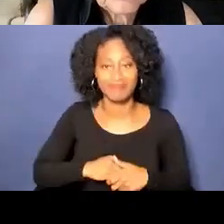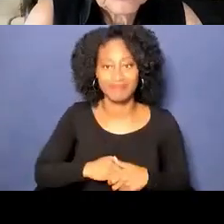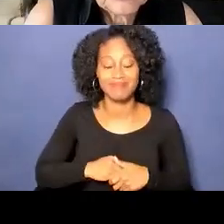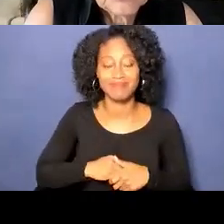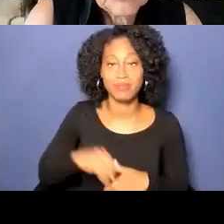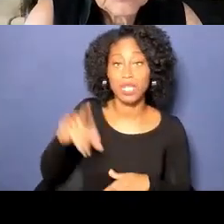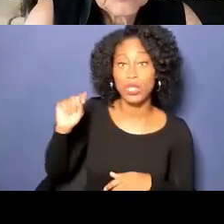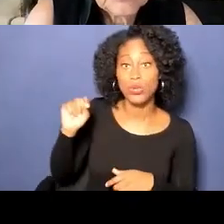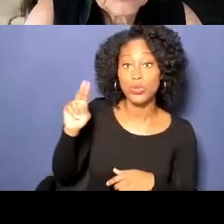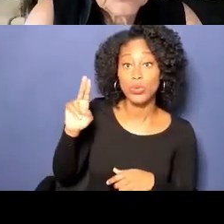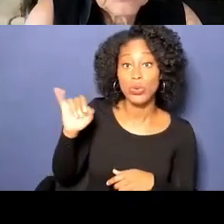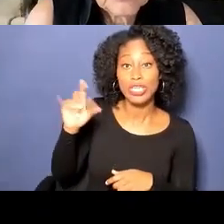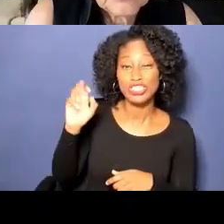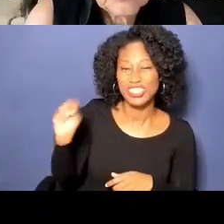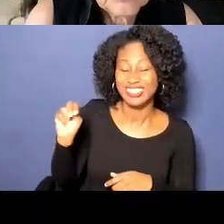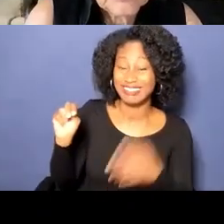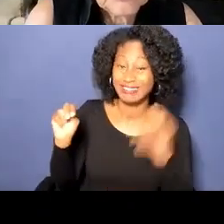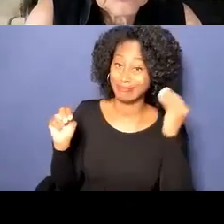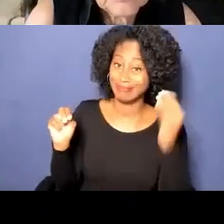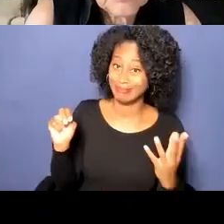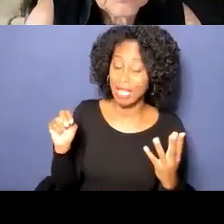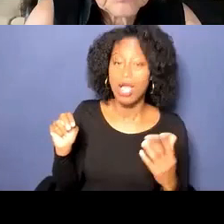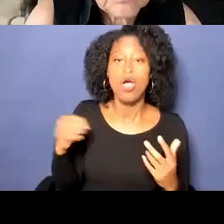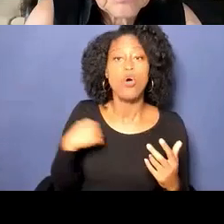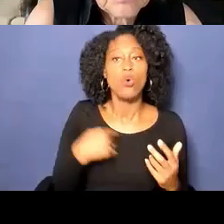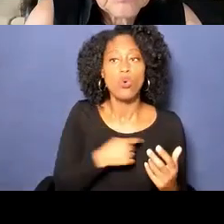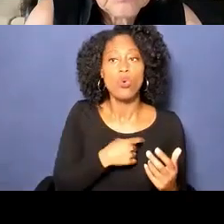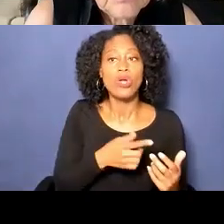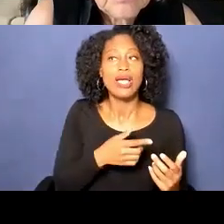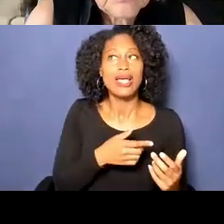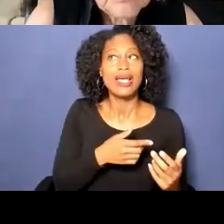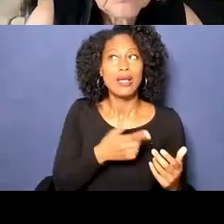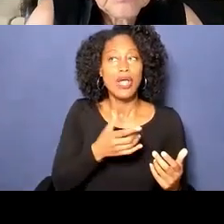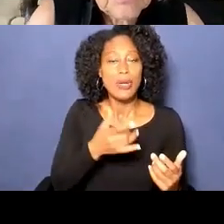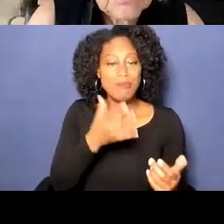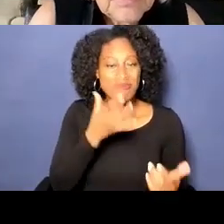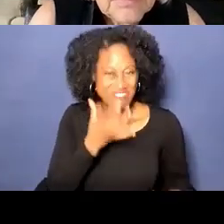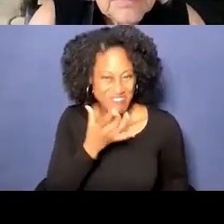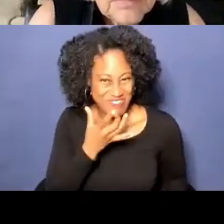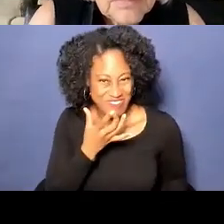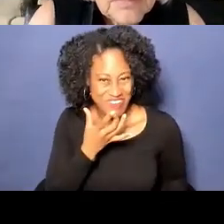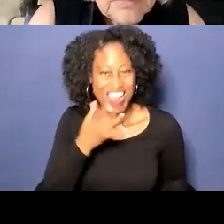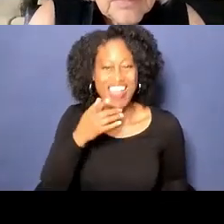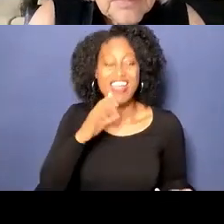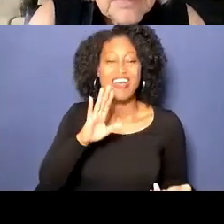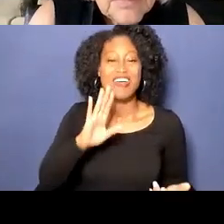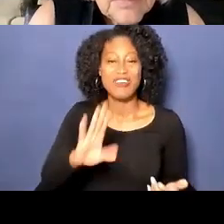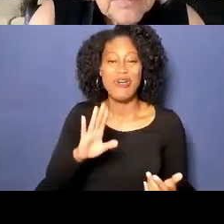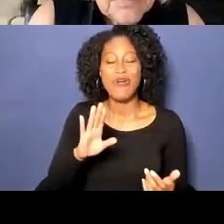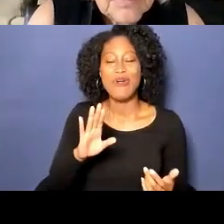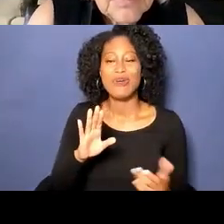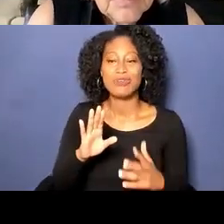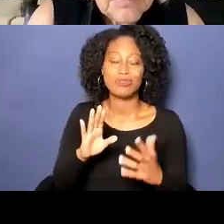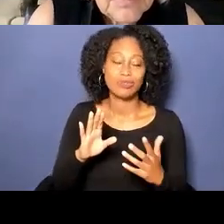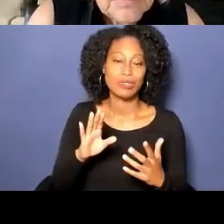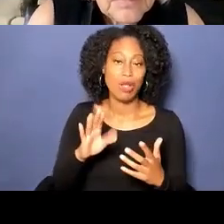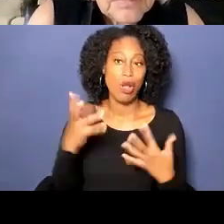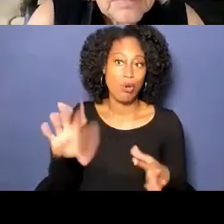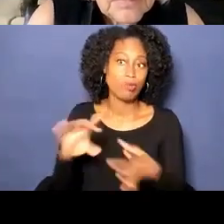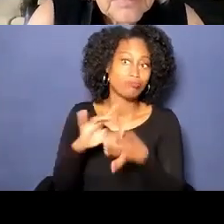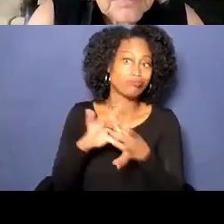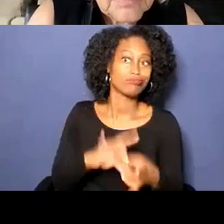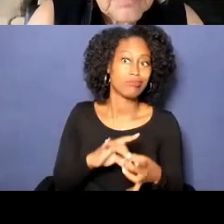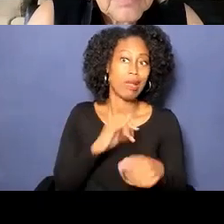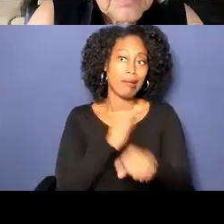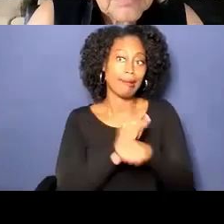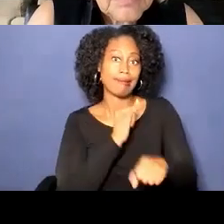Tuition, although we definitely do like when your home institution will, often they're so